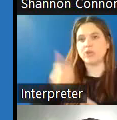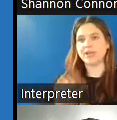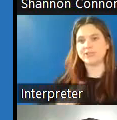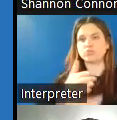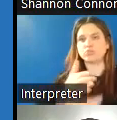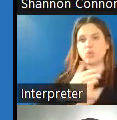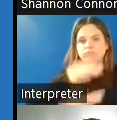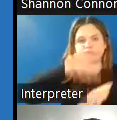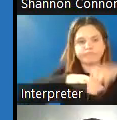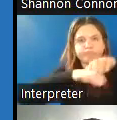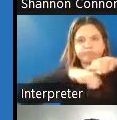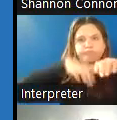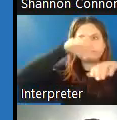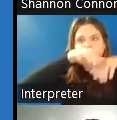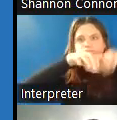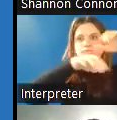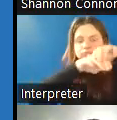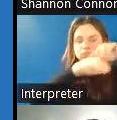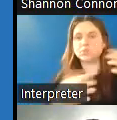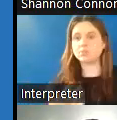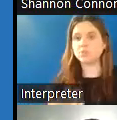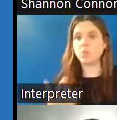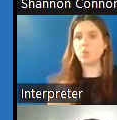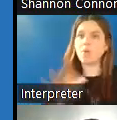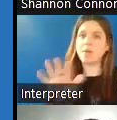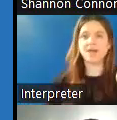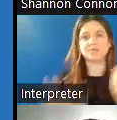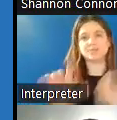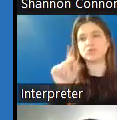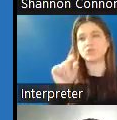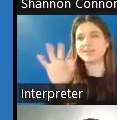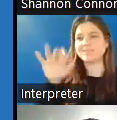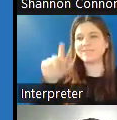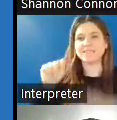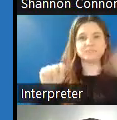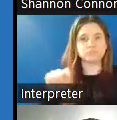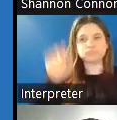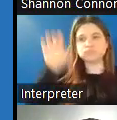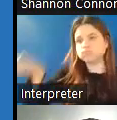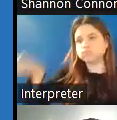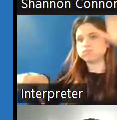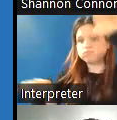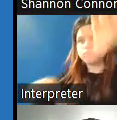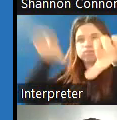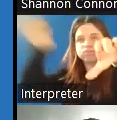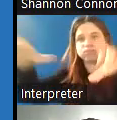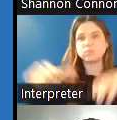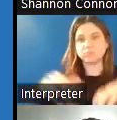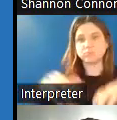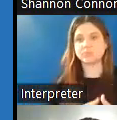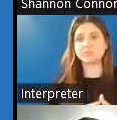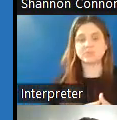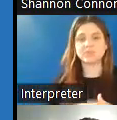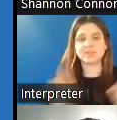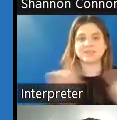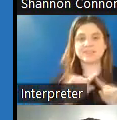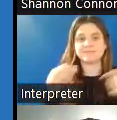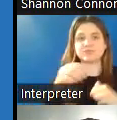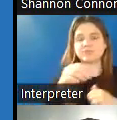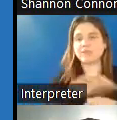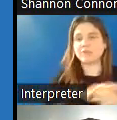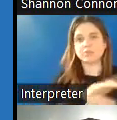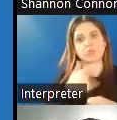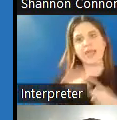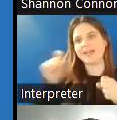And these piles, they wanted them about 20 feet apart. Our wildlife department wanted them 20 feet apart. And we had to negotiate that. I mean,